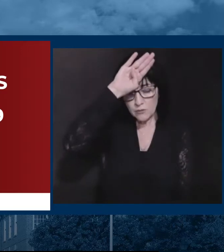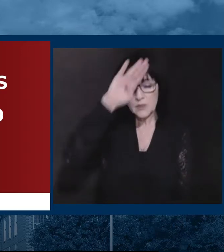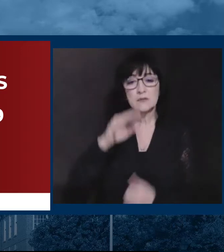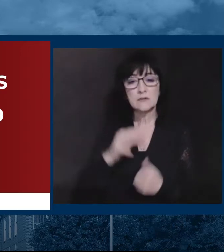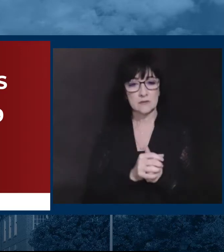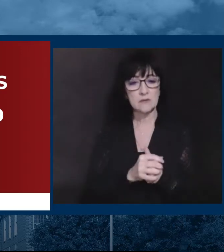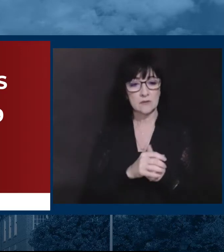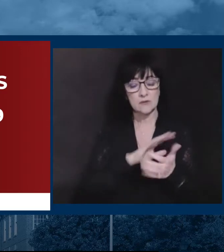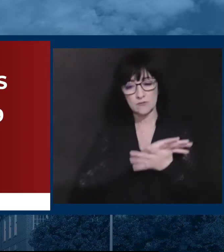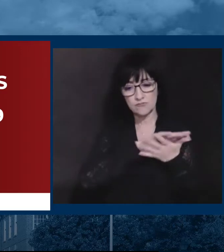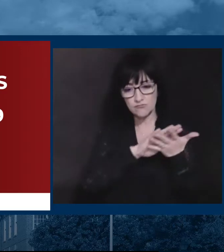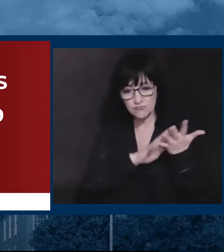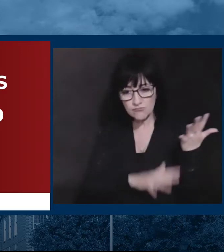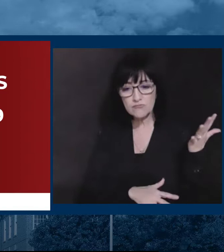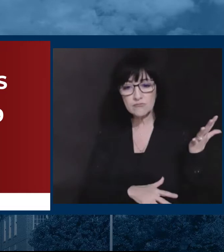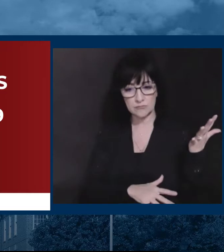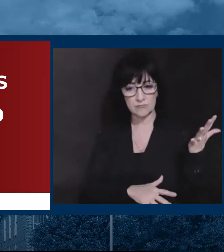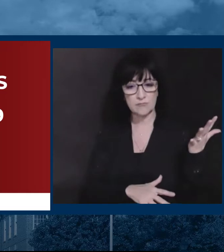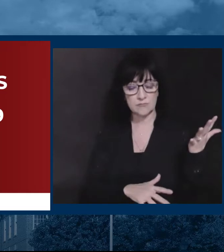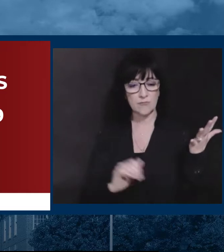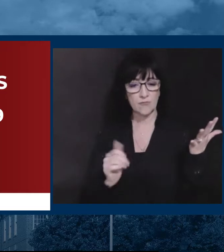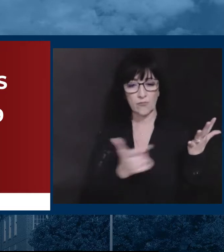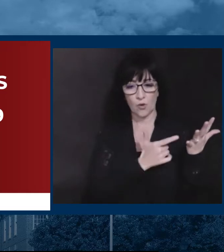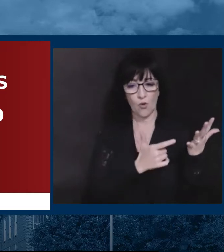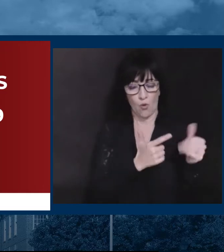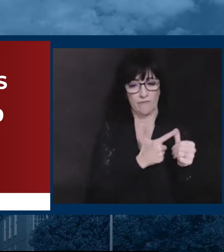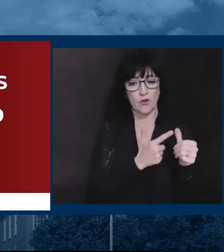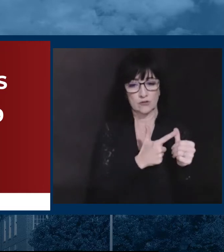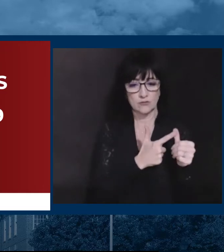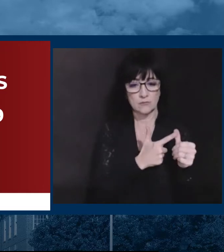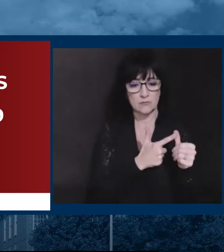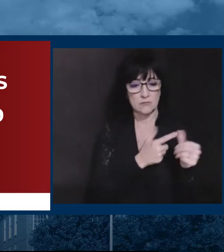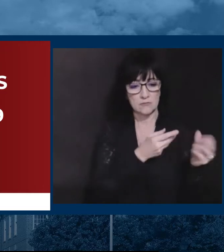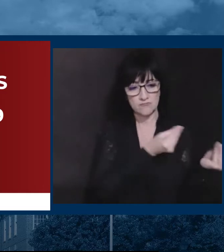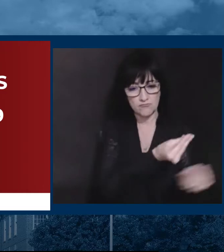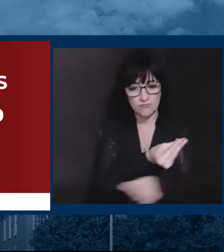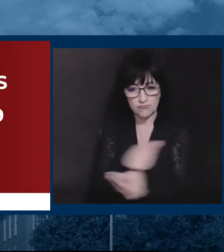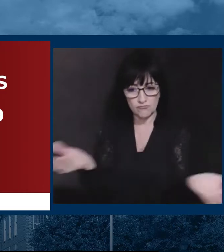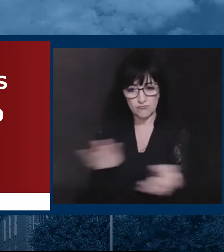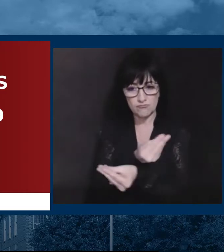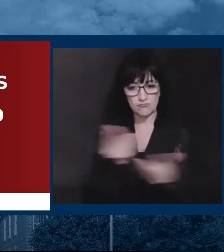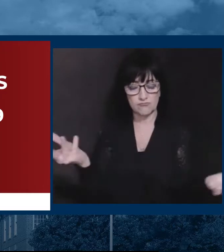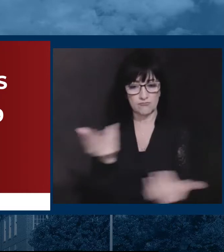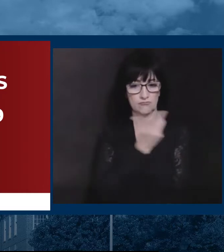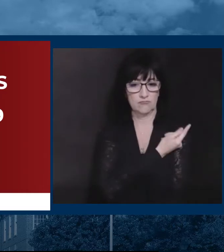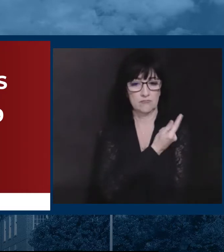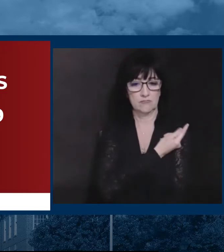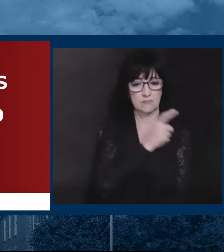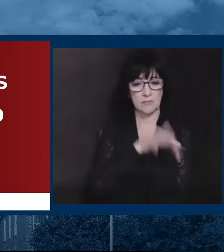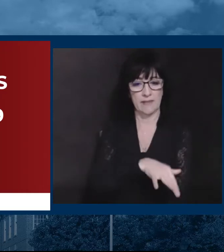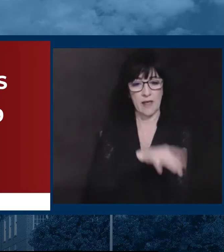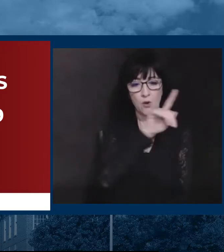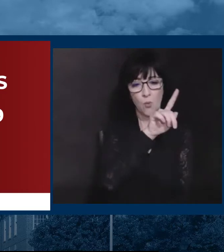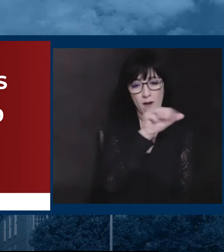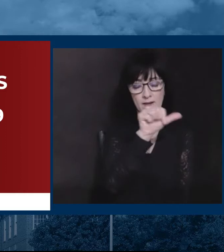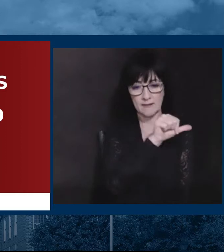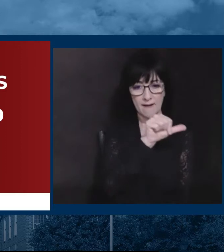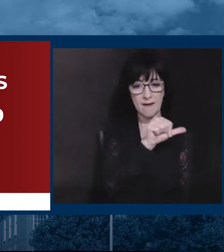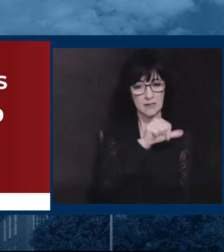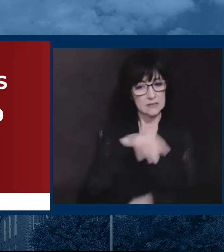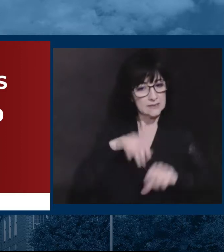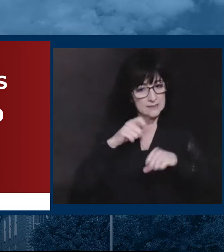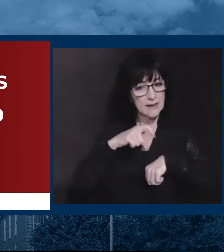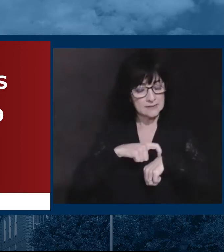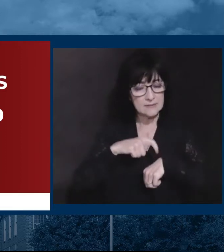law enforcement officers, nurses, all the folks in that 1A category. It's going to take us some time as we ramp